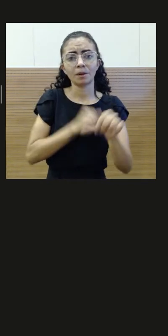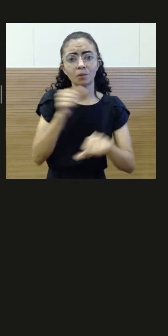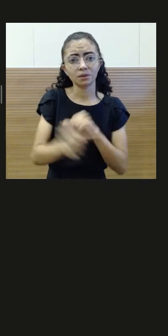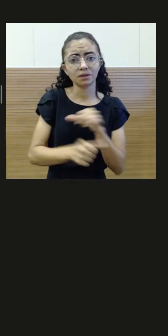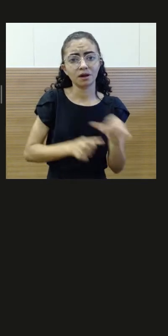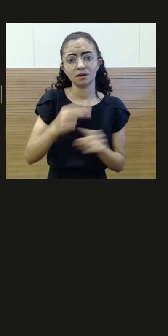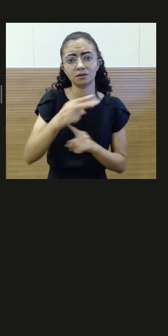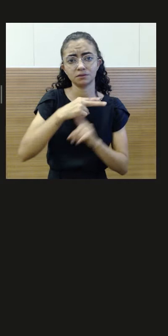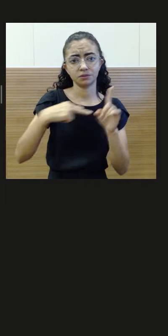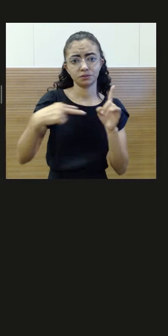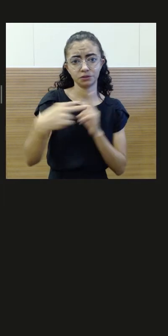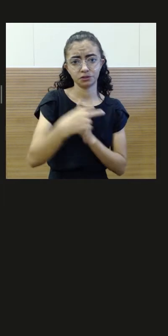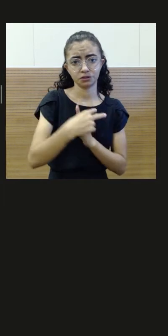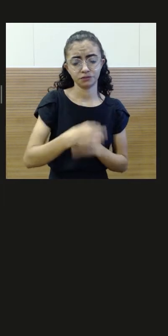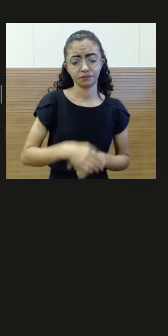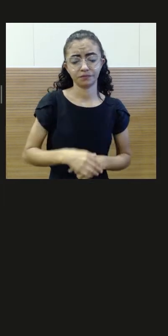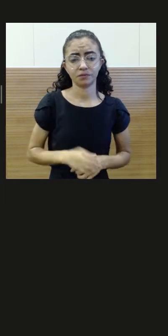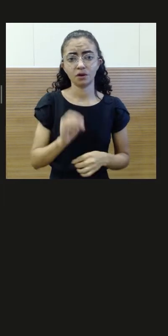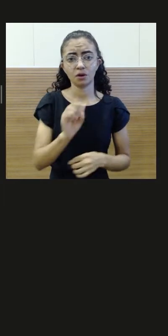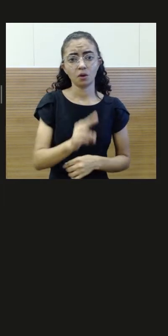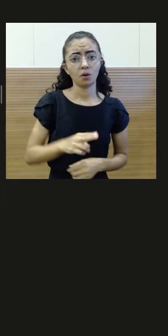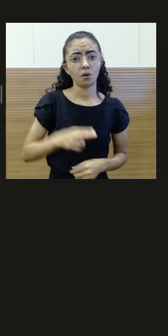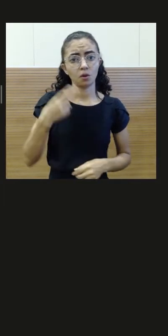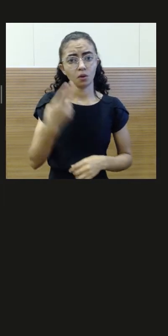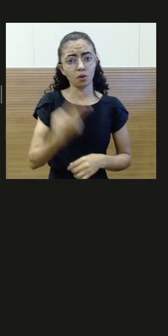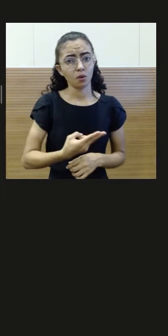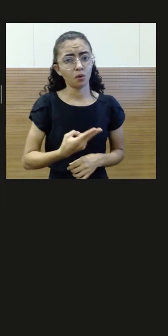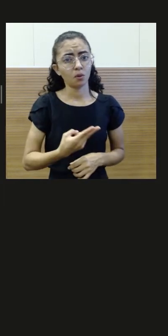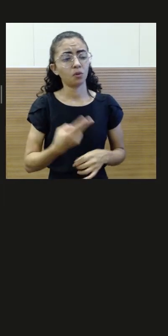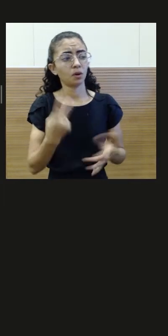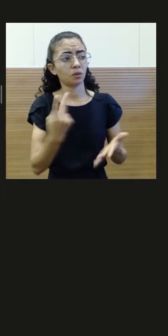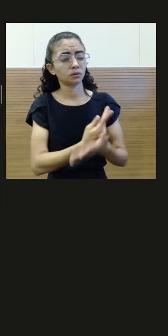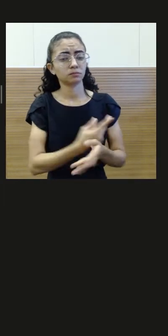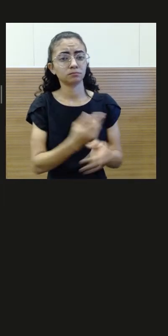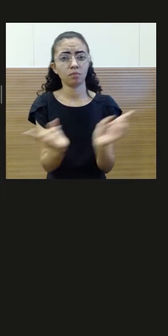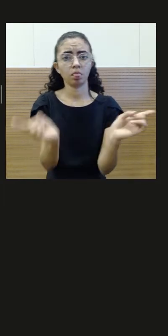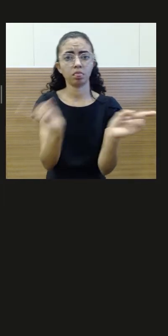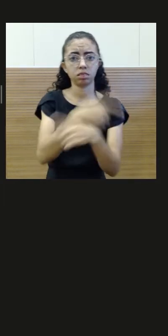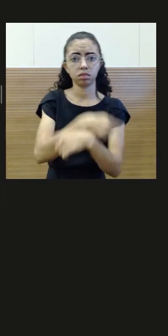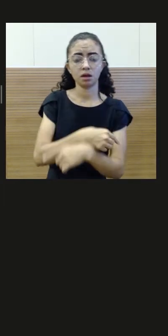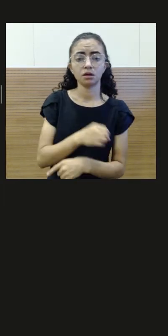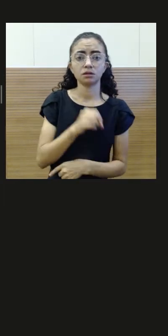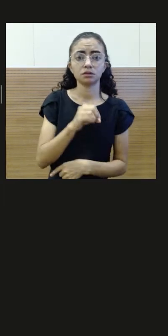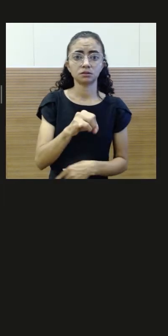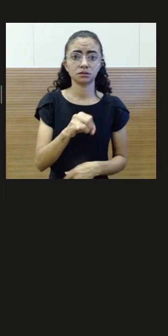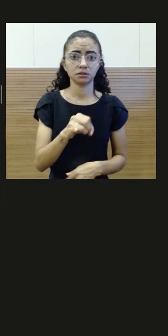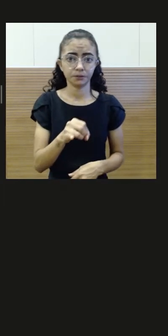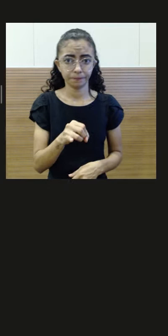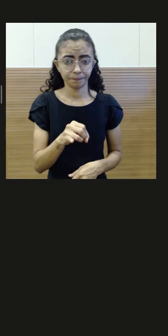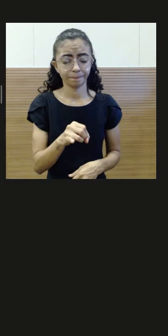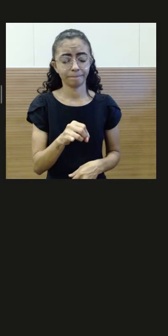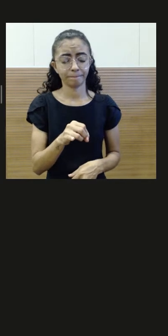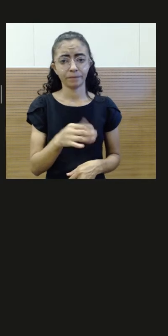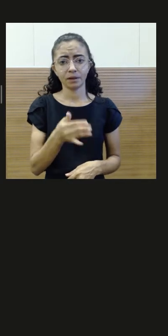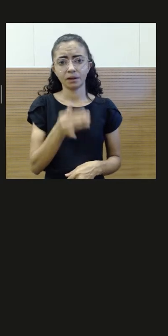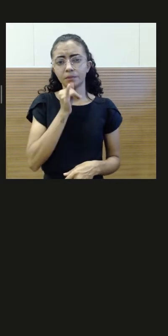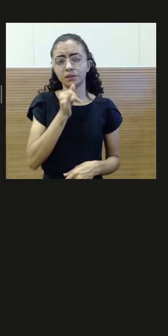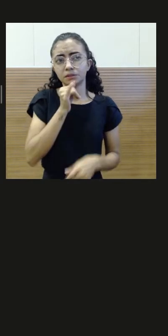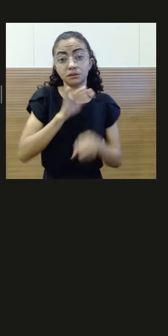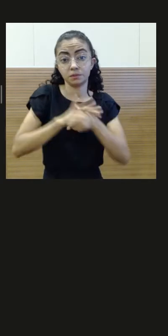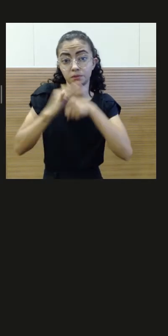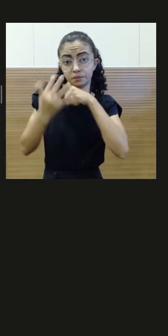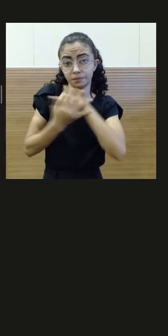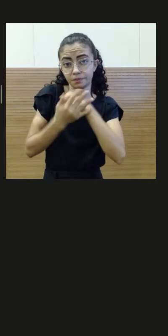also needed, such as with food, the obesity pandemic, and climate disruption. New concepts leading to a